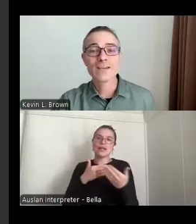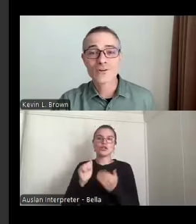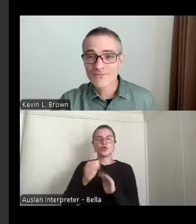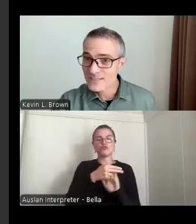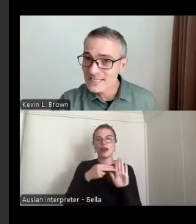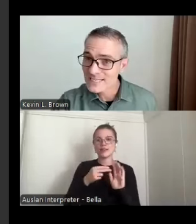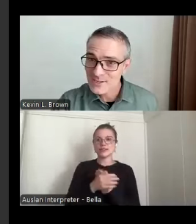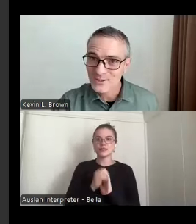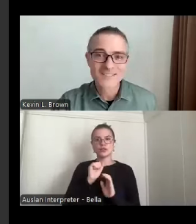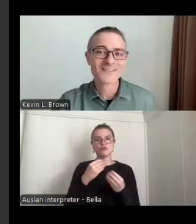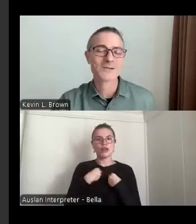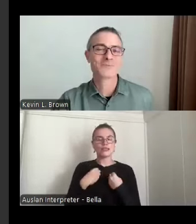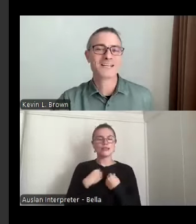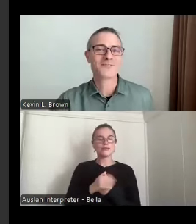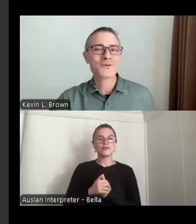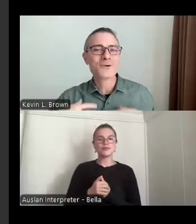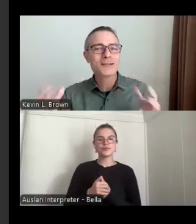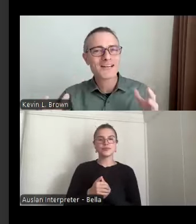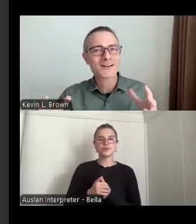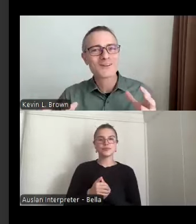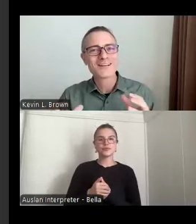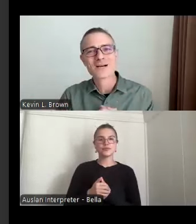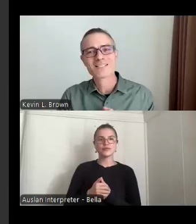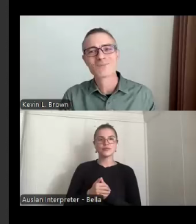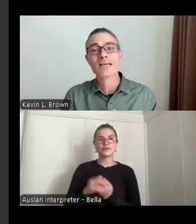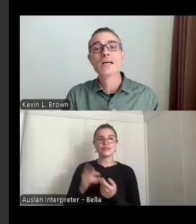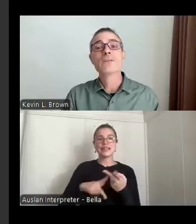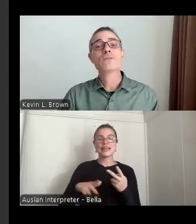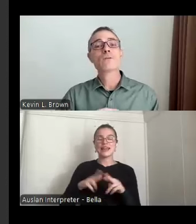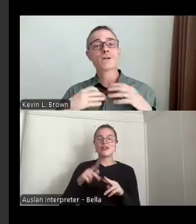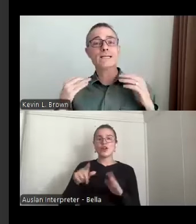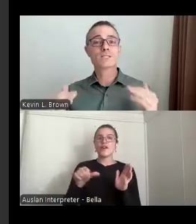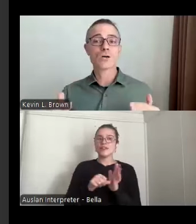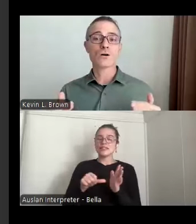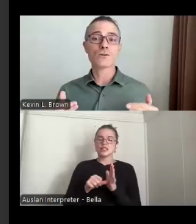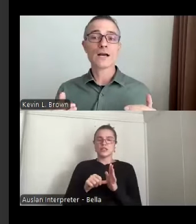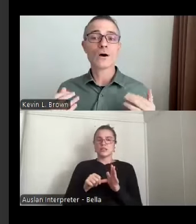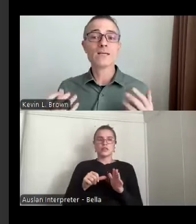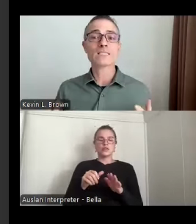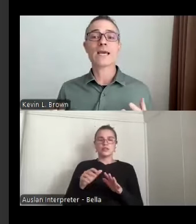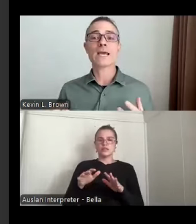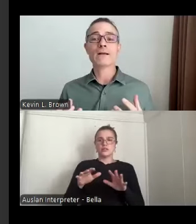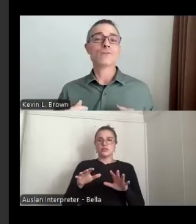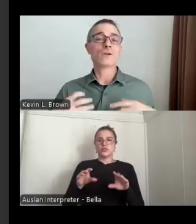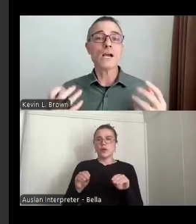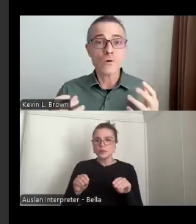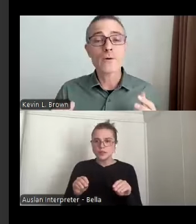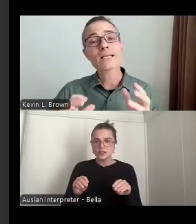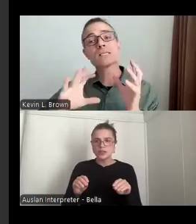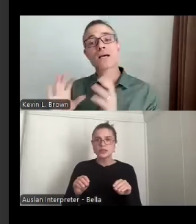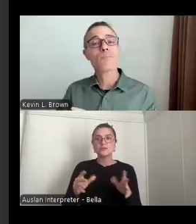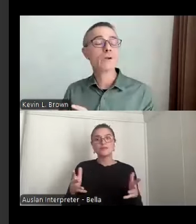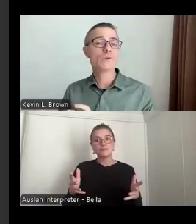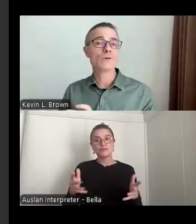So if your funding has stalled, which many of you admitted earlier, possibly, if your funding has stalled, I always say, if you're not